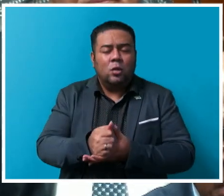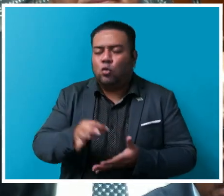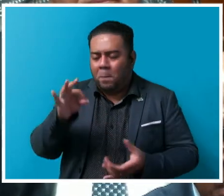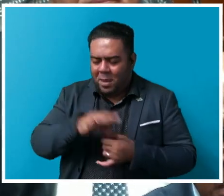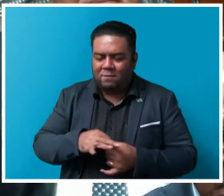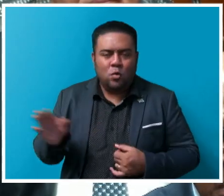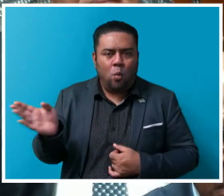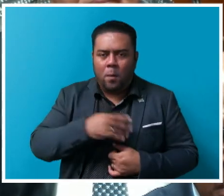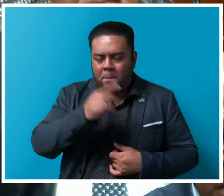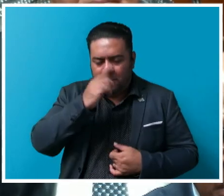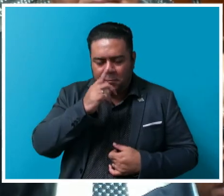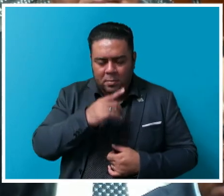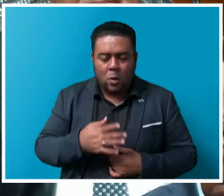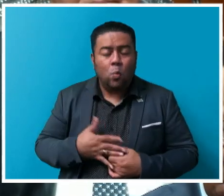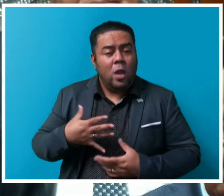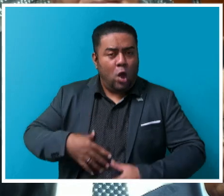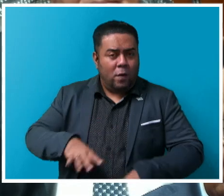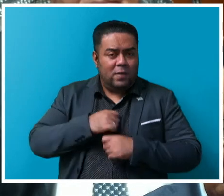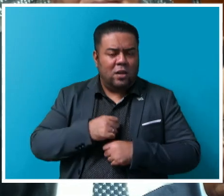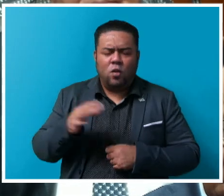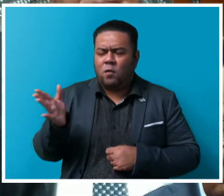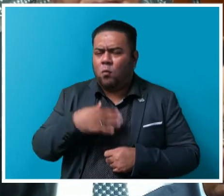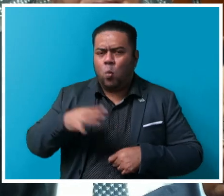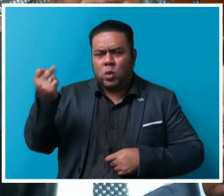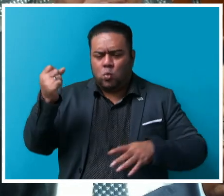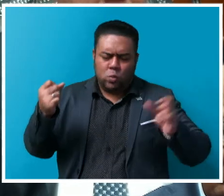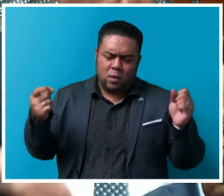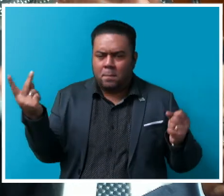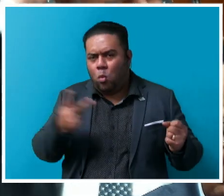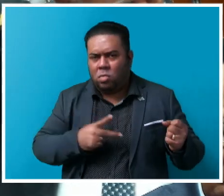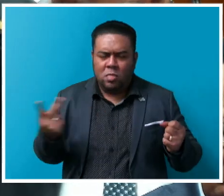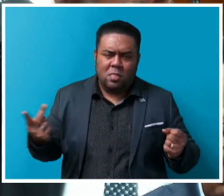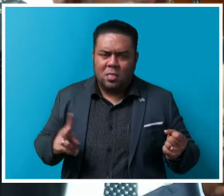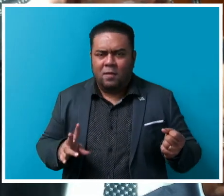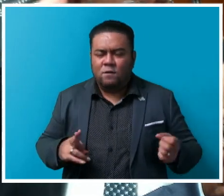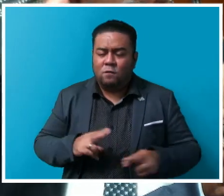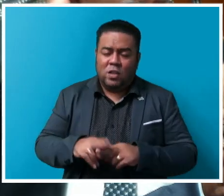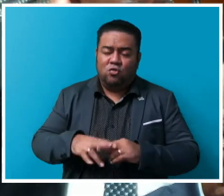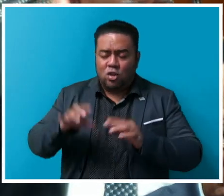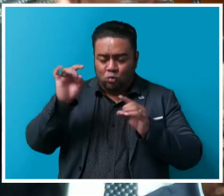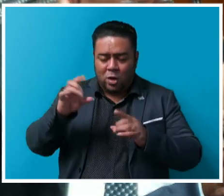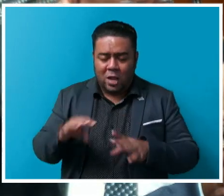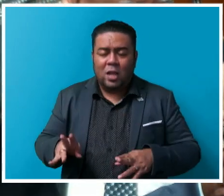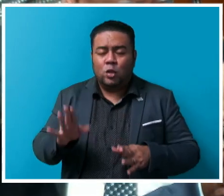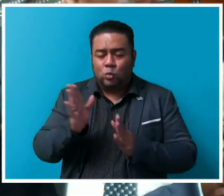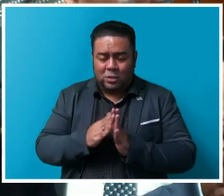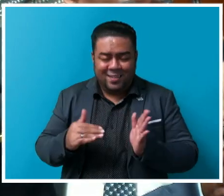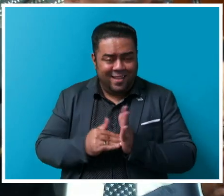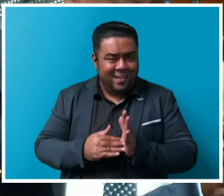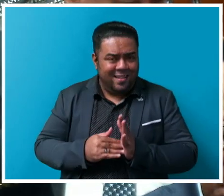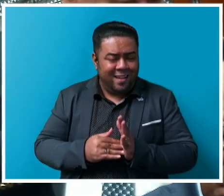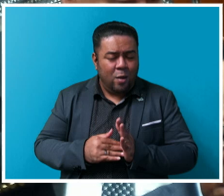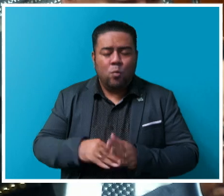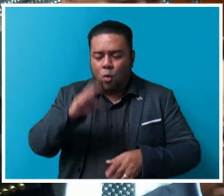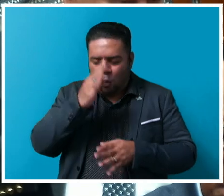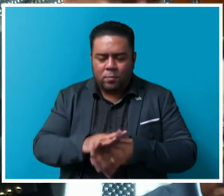all. We are confident of a win-win proposition for Fiji, Australia, and New Zealand, and hope to conclude this agreement this